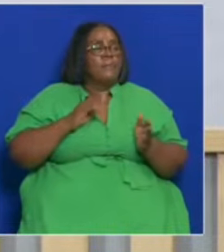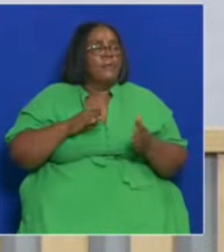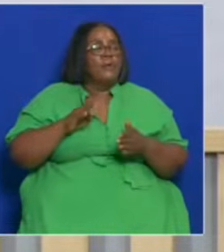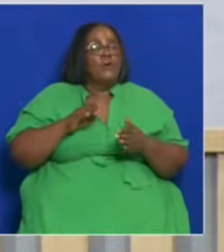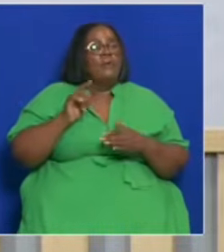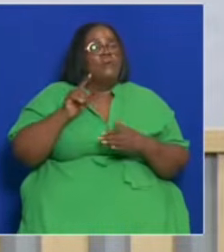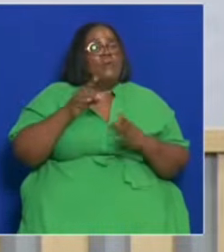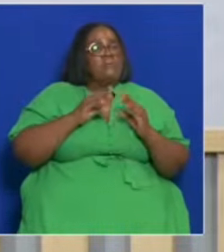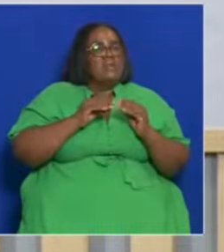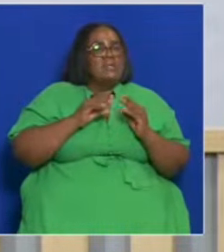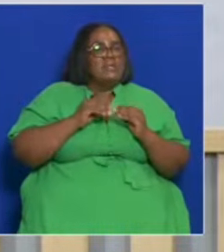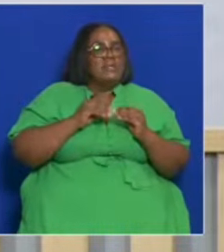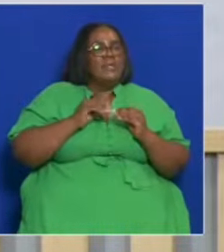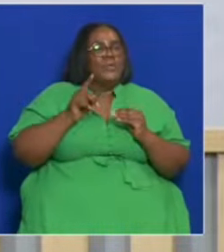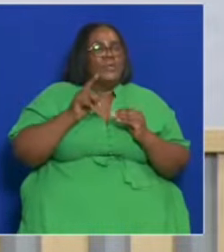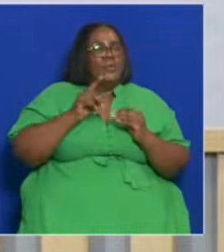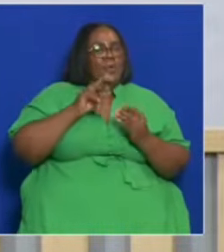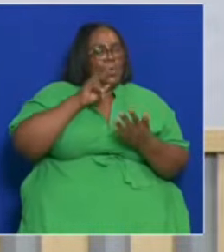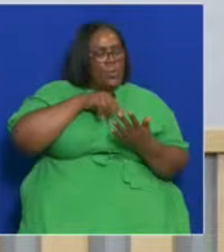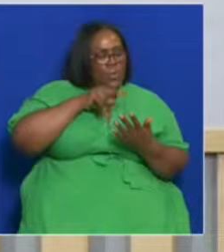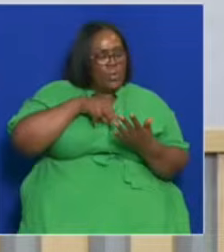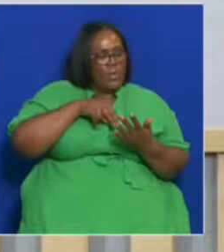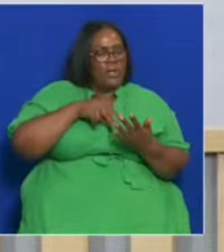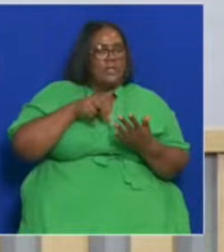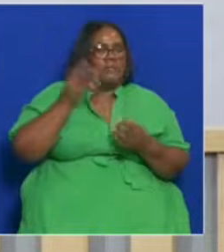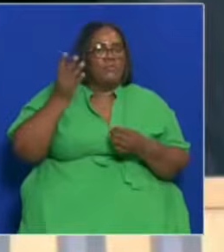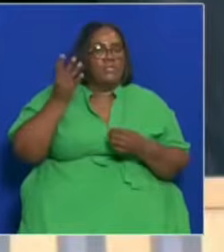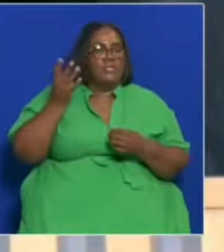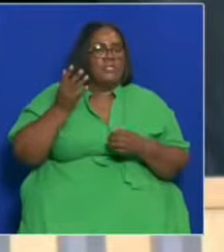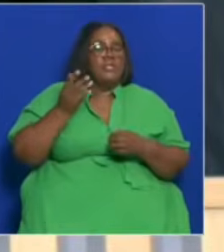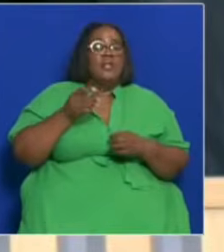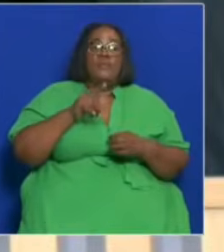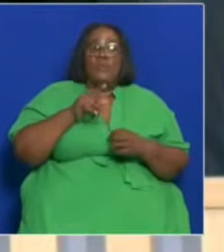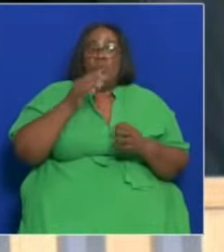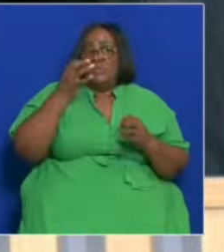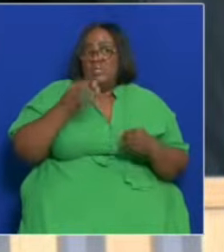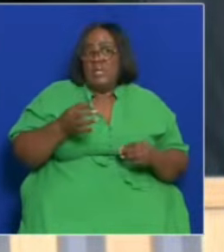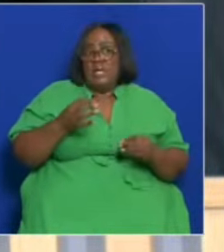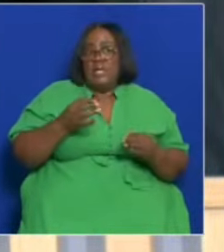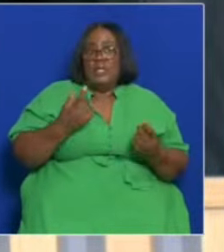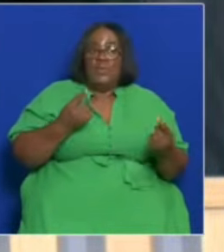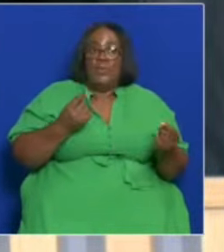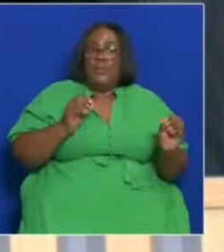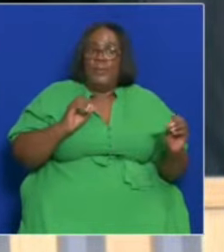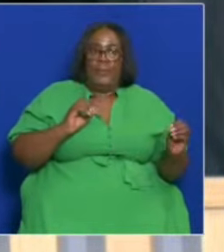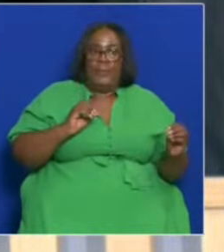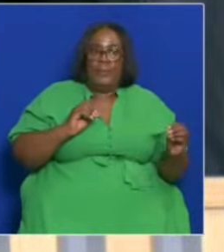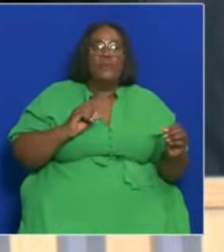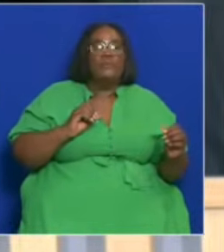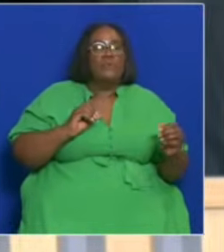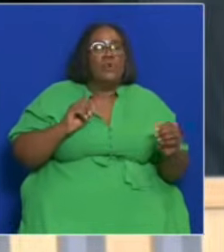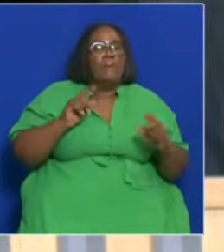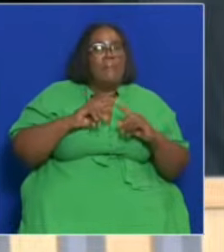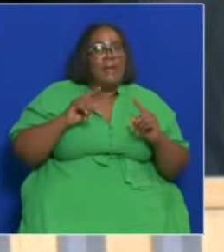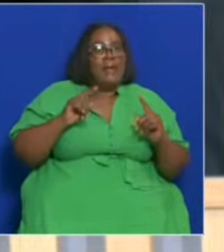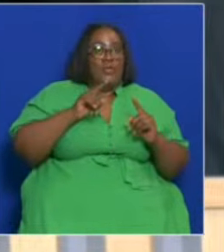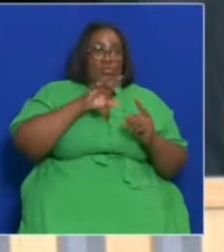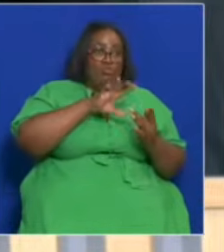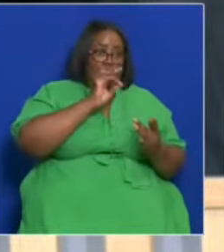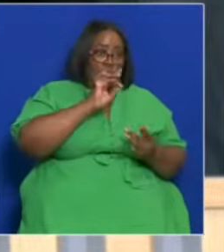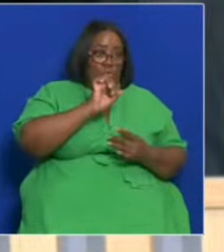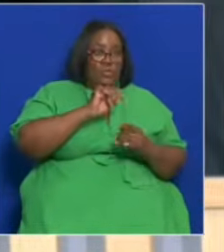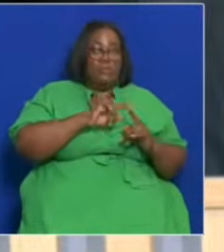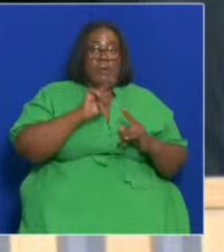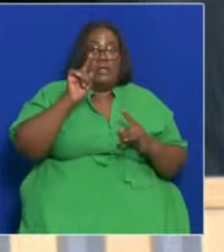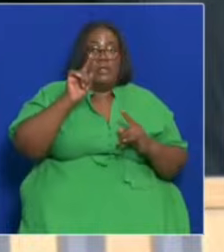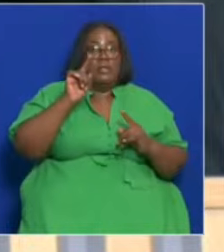at it. If you didn't, it's a choice that you made, but it's given to you to look at. So you do get to become familiar